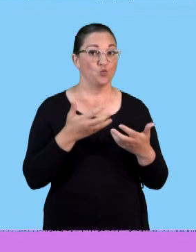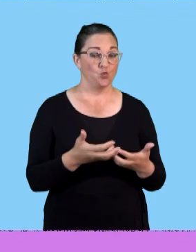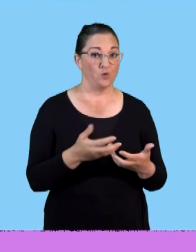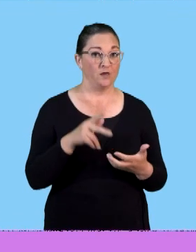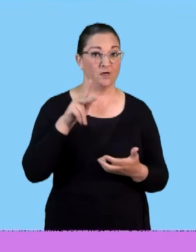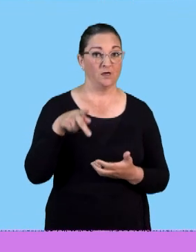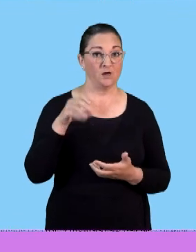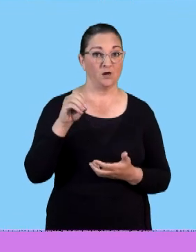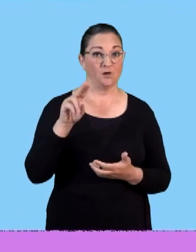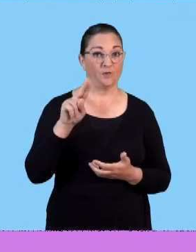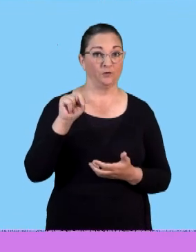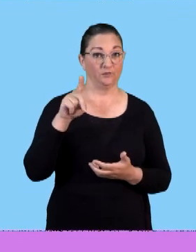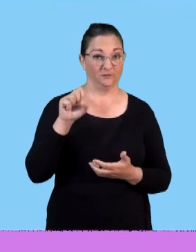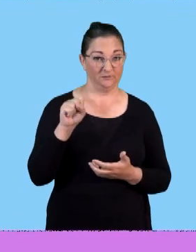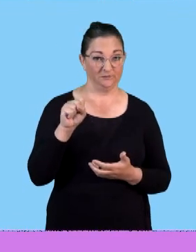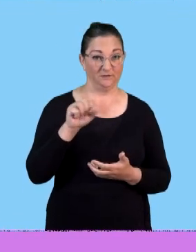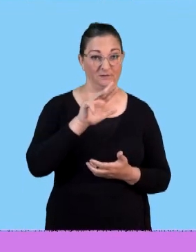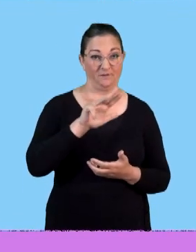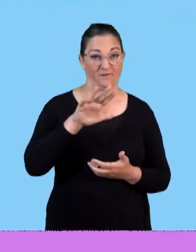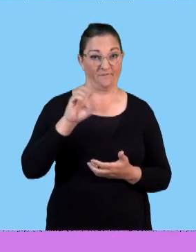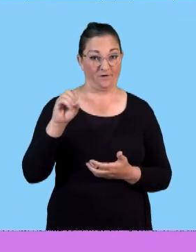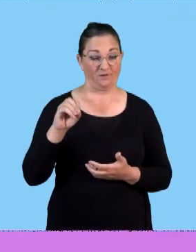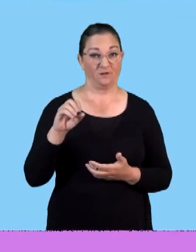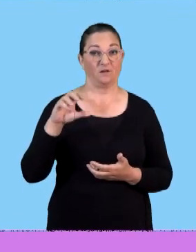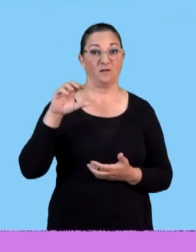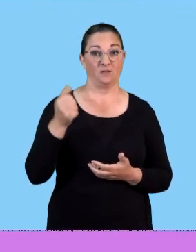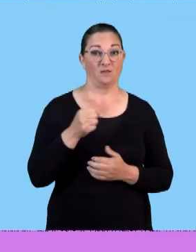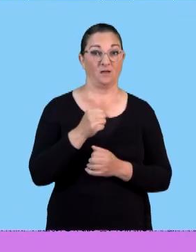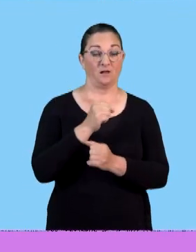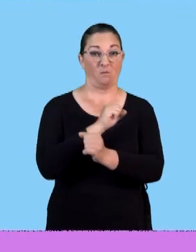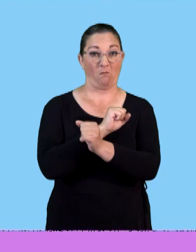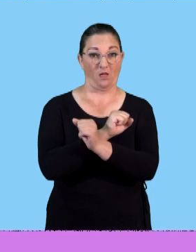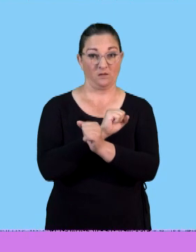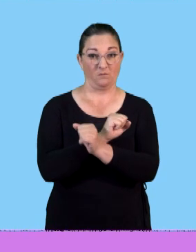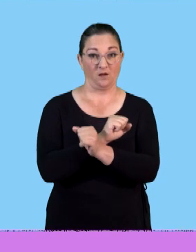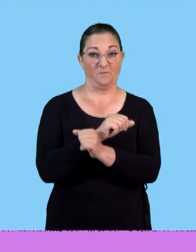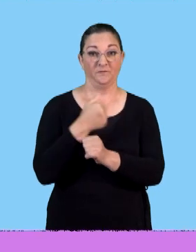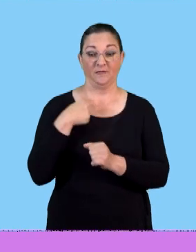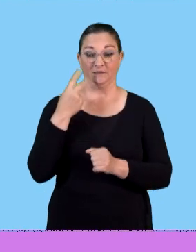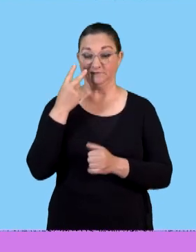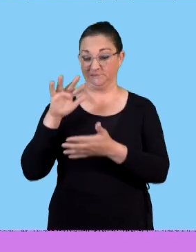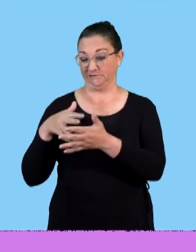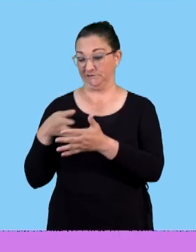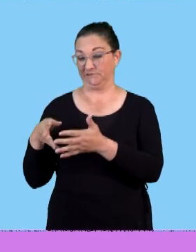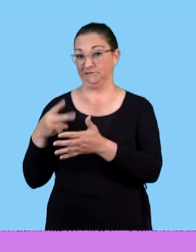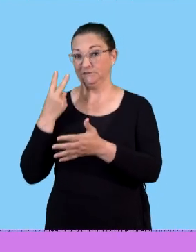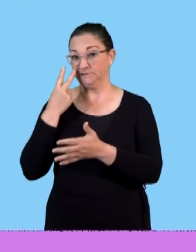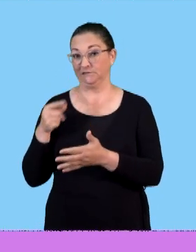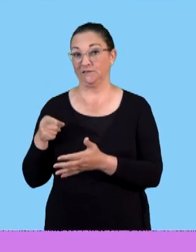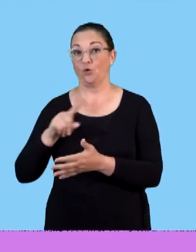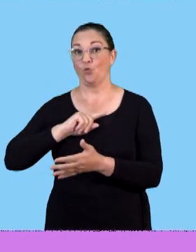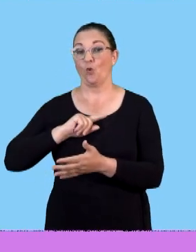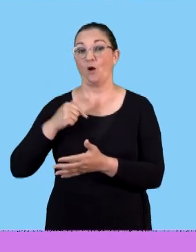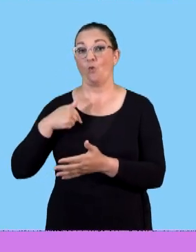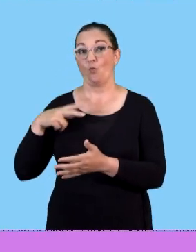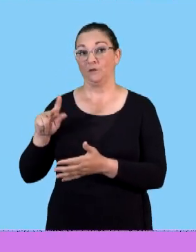weight in pounds, the 9,500. I've multiplied it. I looked at the conversion table here. And I first converted the pounds